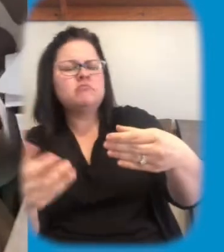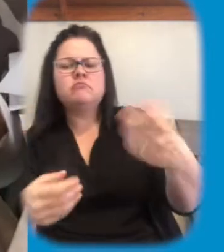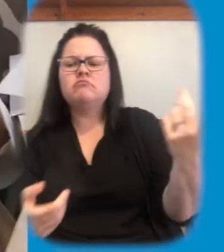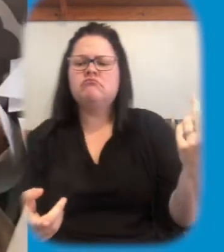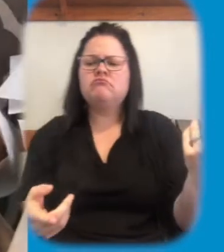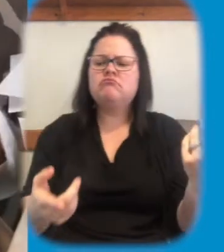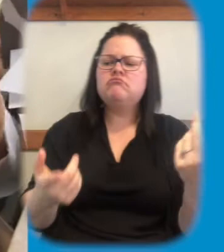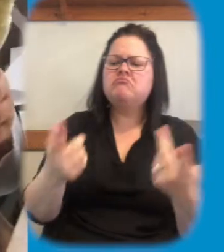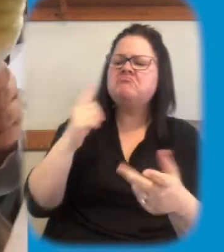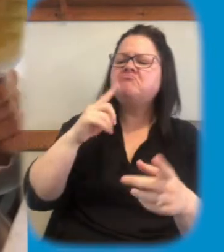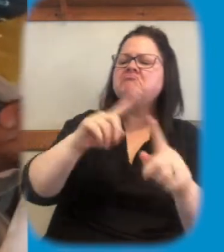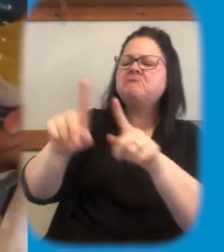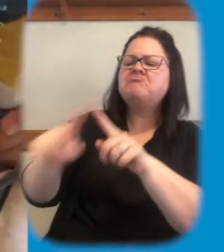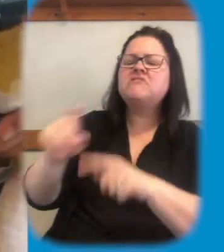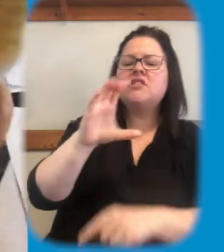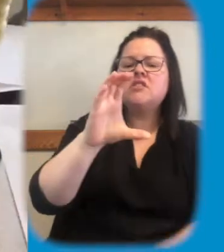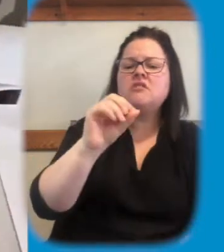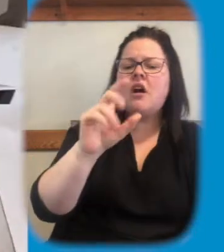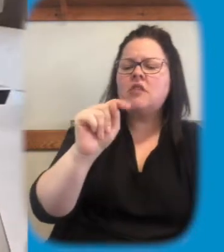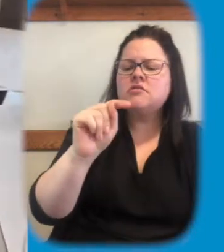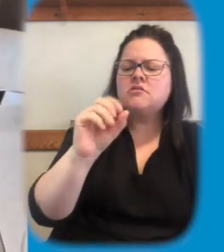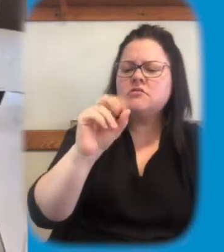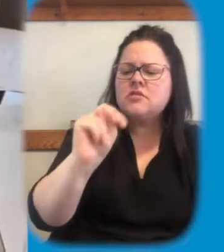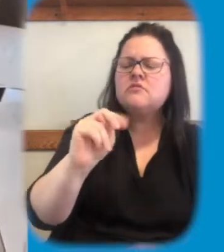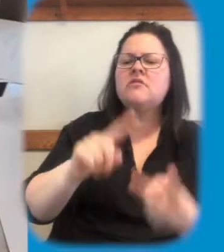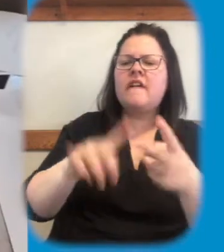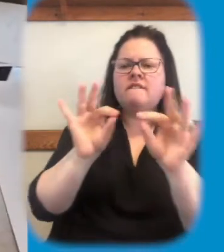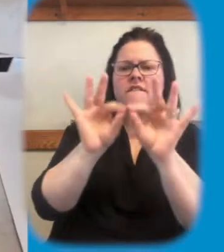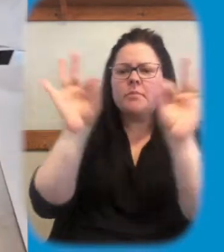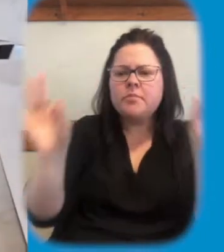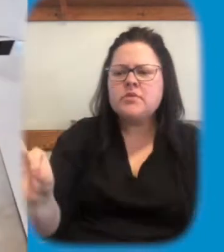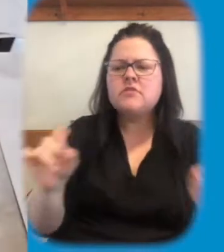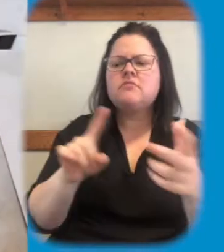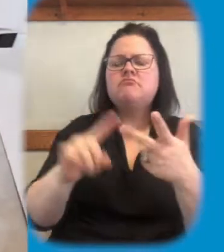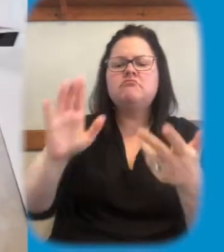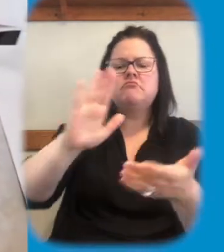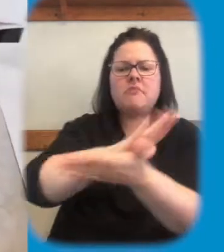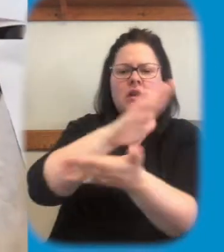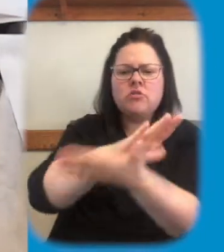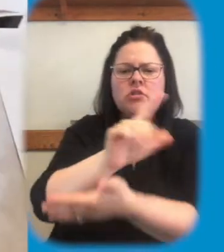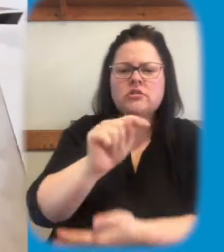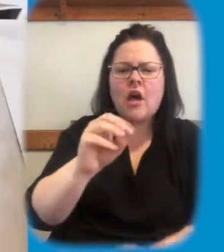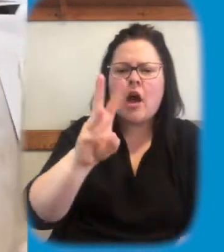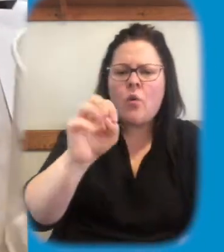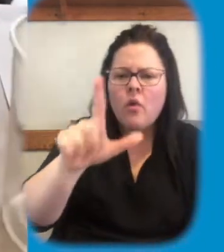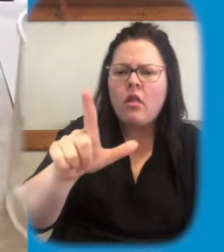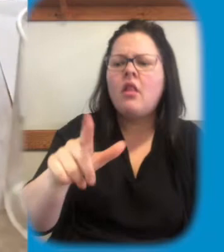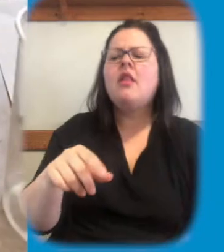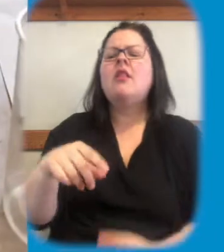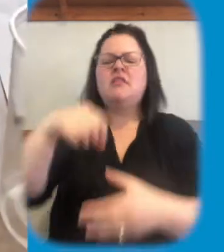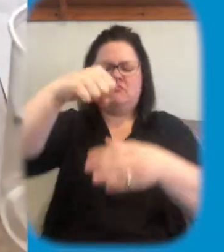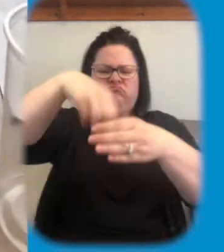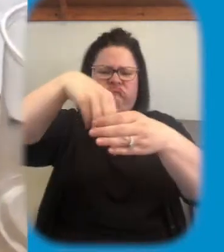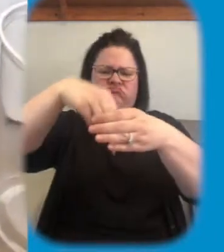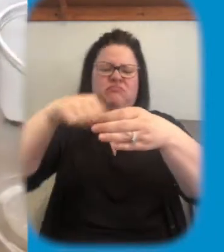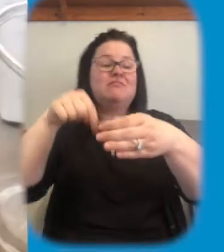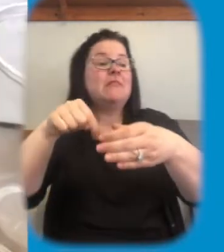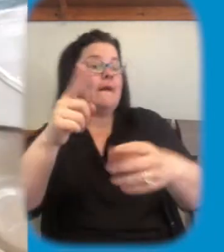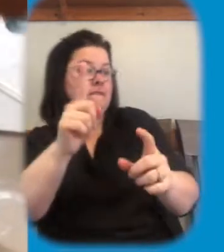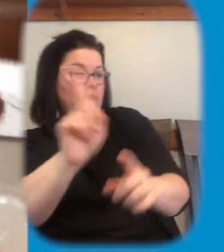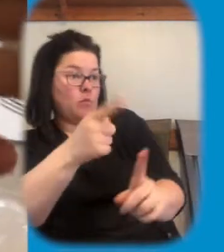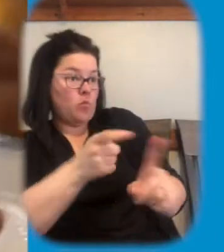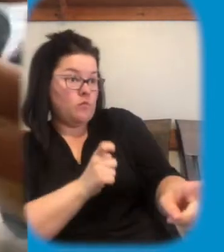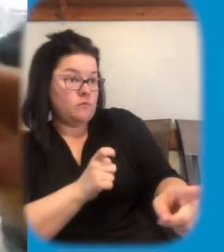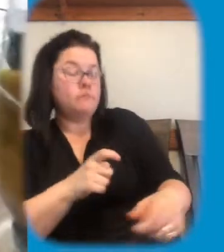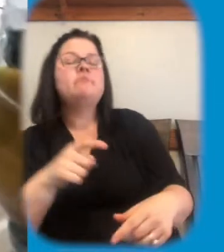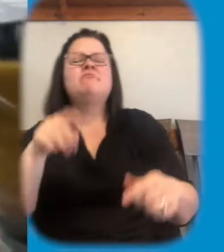Some paper towels, show us. some cotton, some fabric. And this is the filter from the materials we found